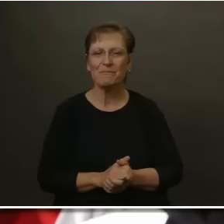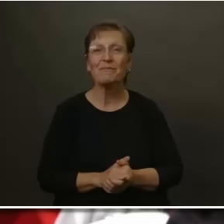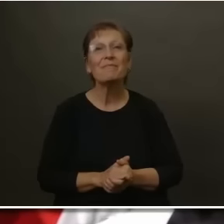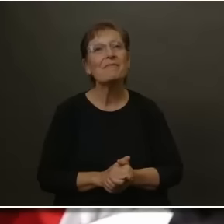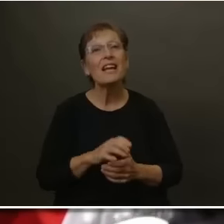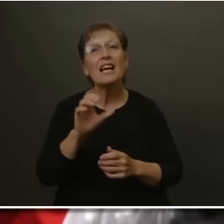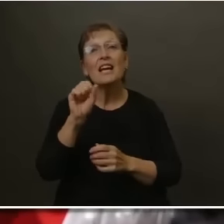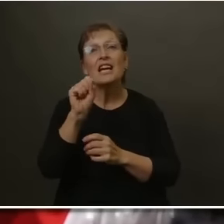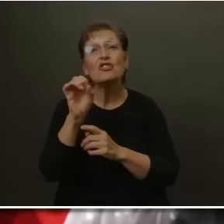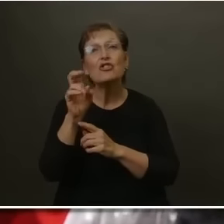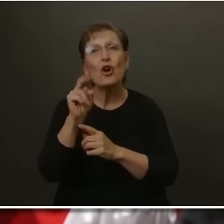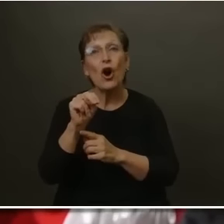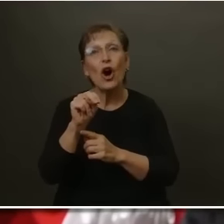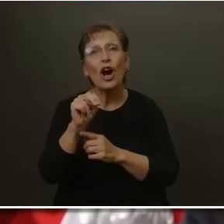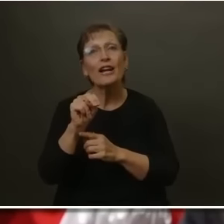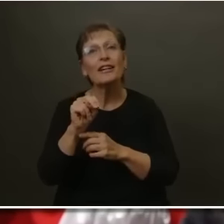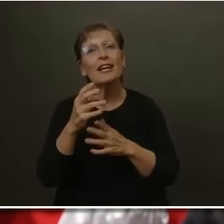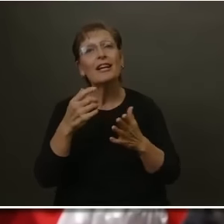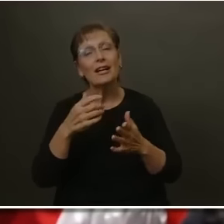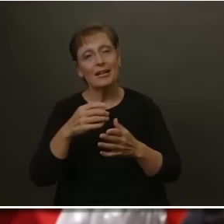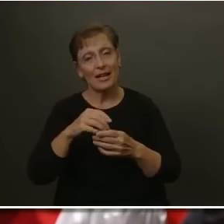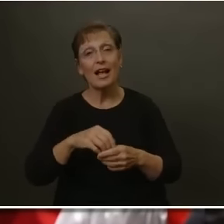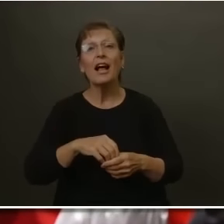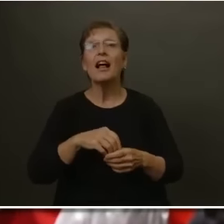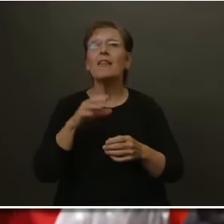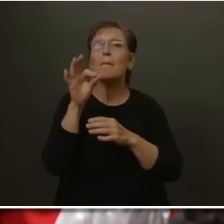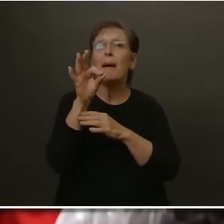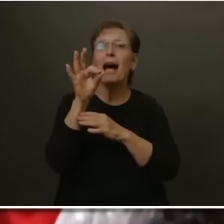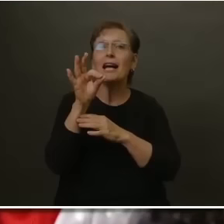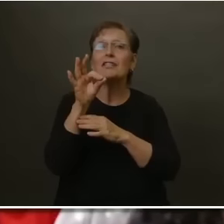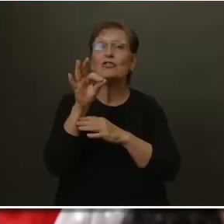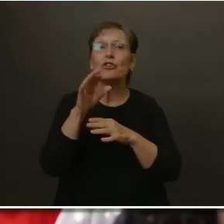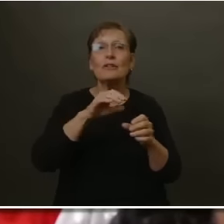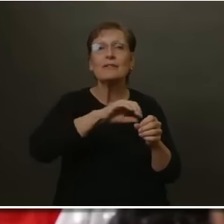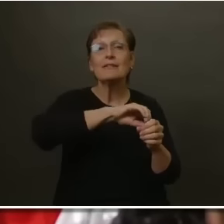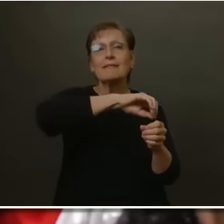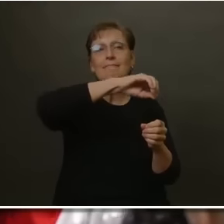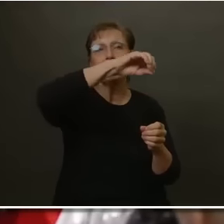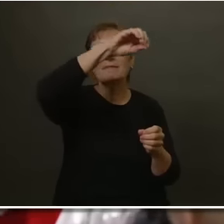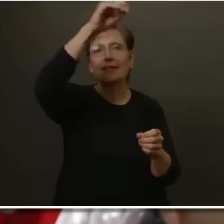Sean, receive this pastoral staff, the